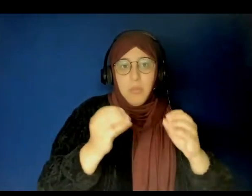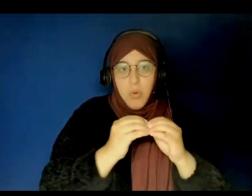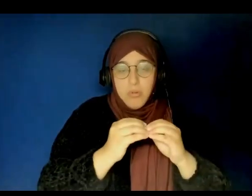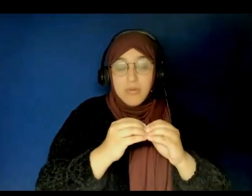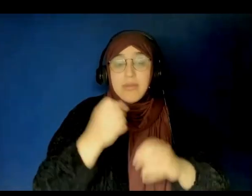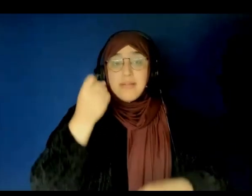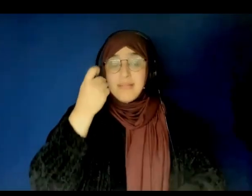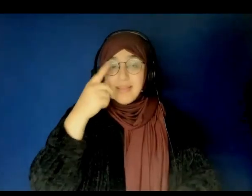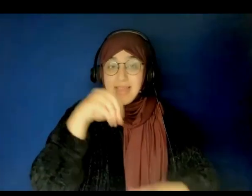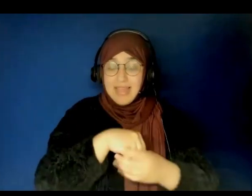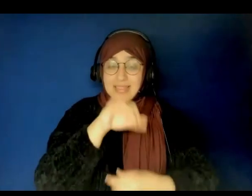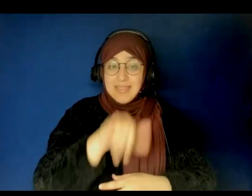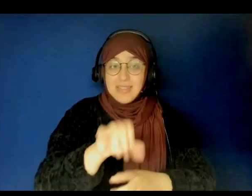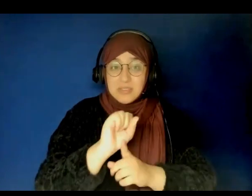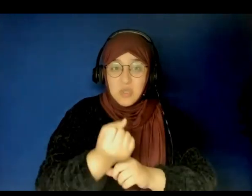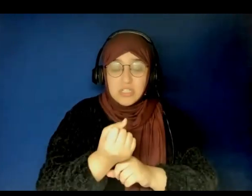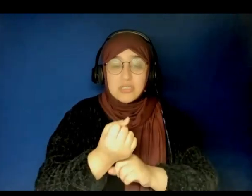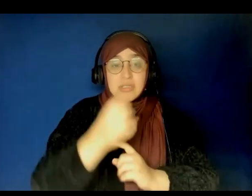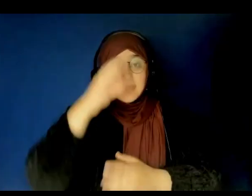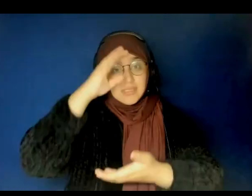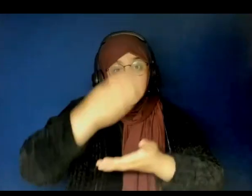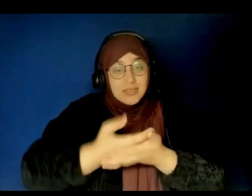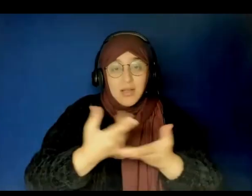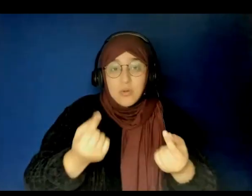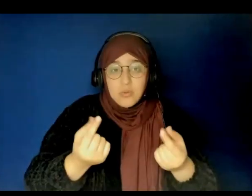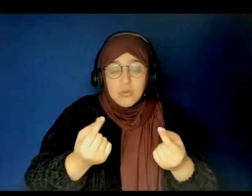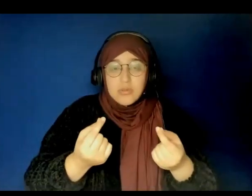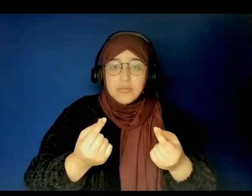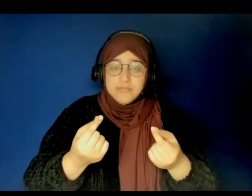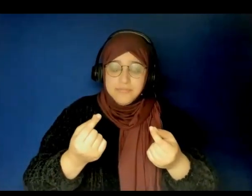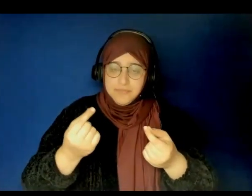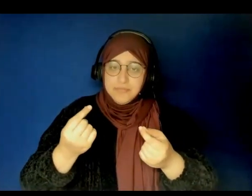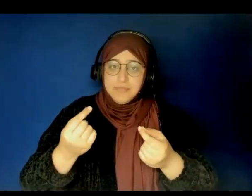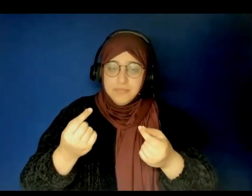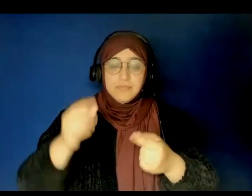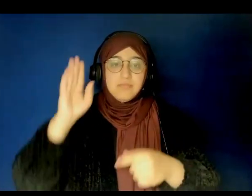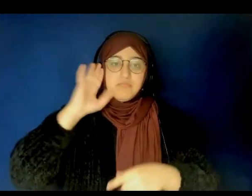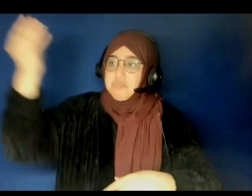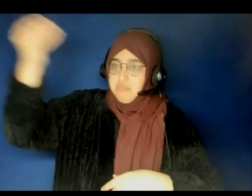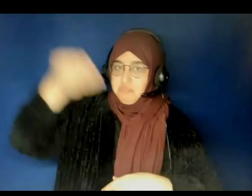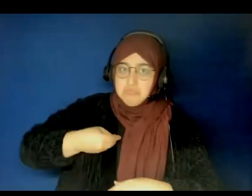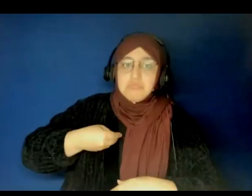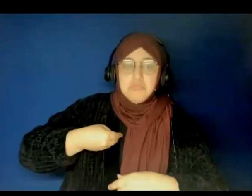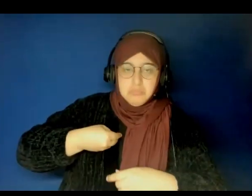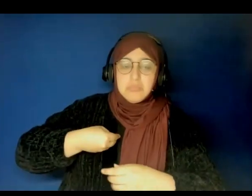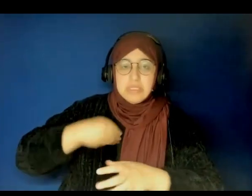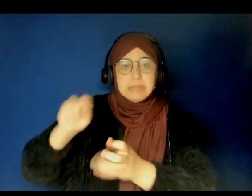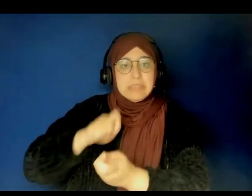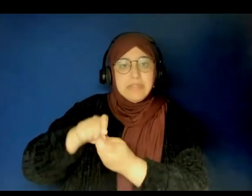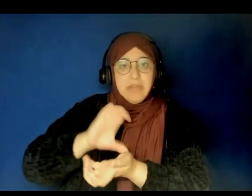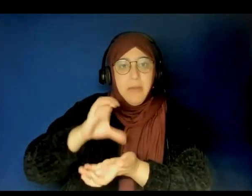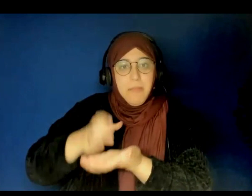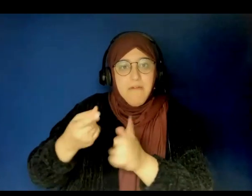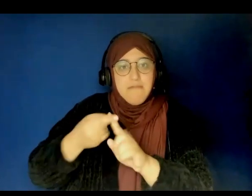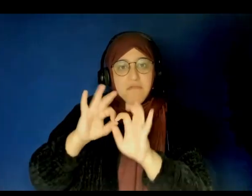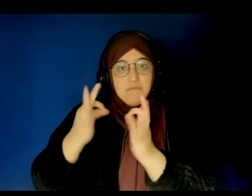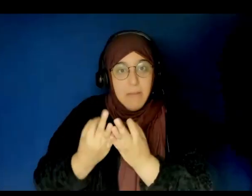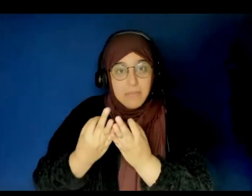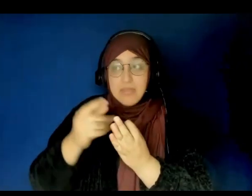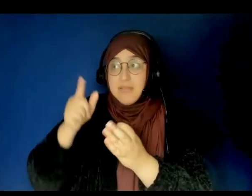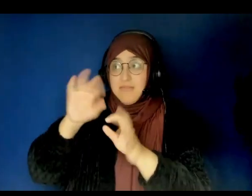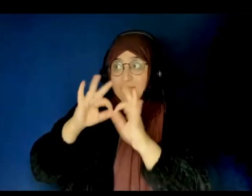son inherits a specific amount from his family or from his family member that is